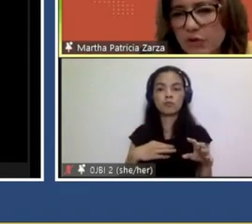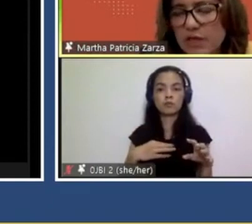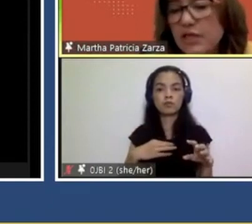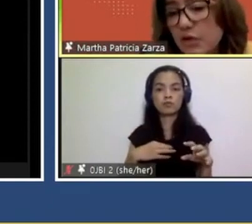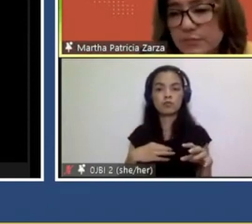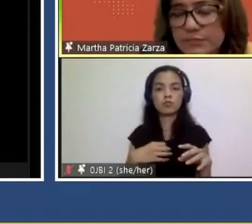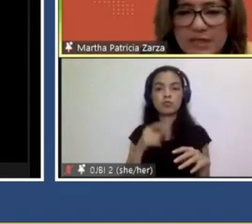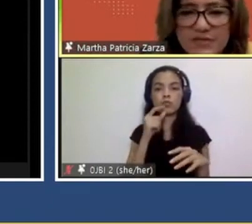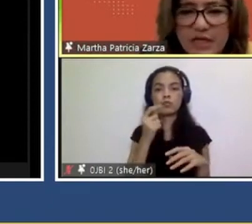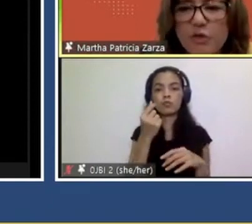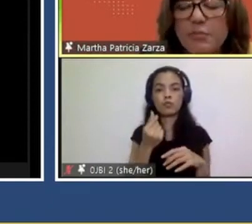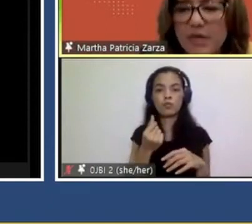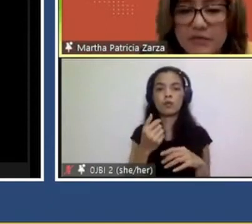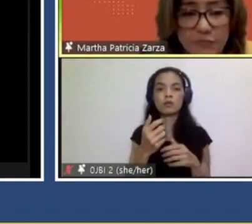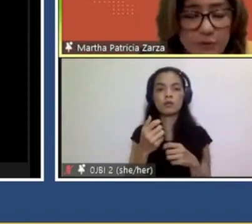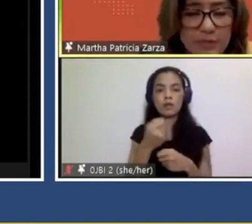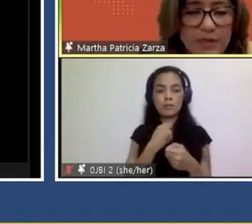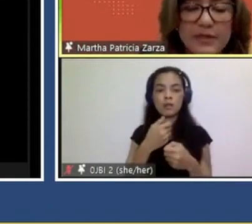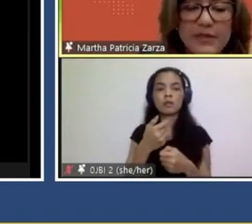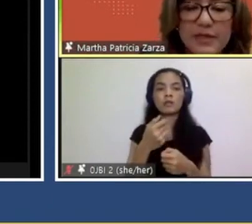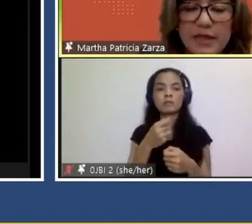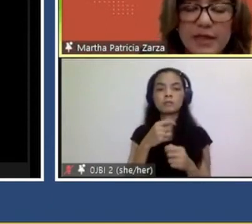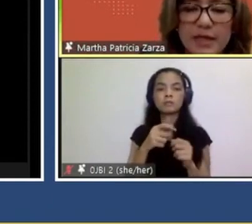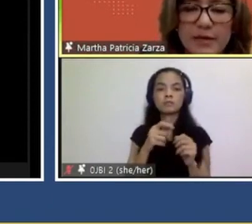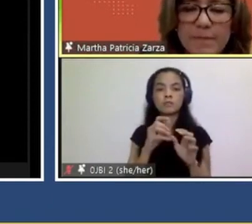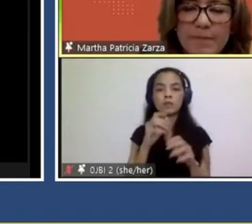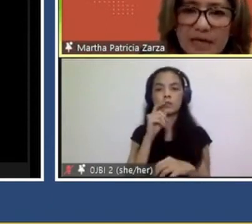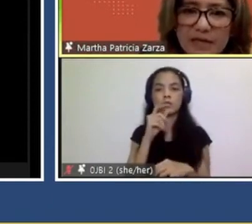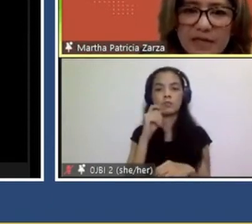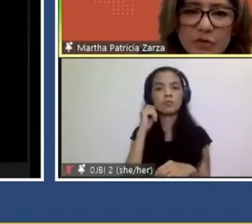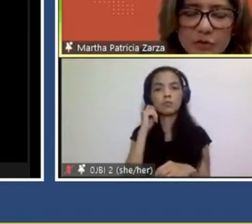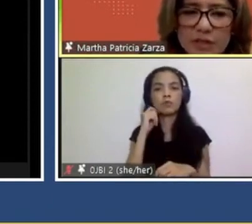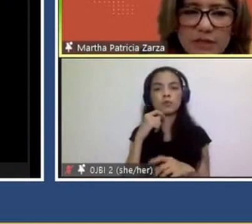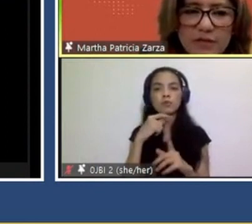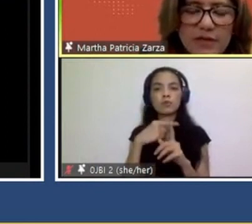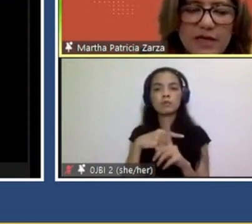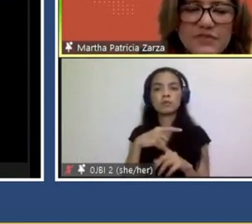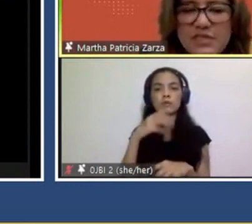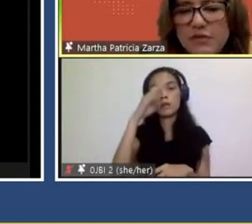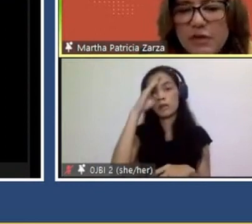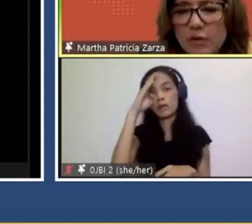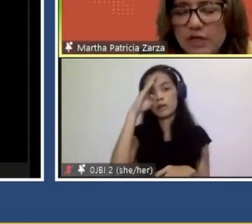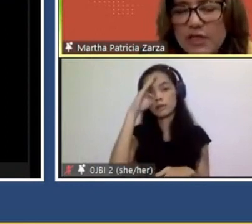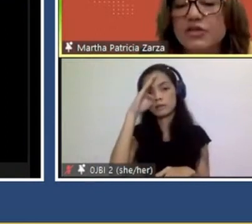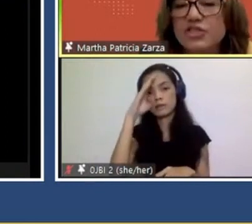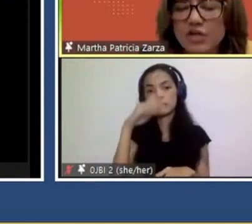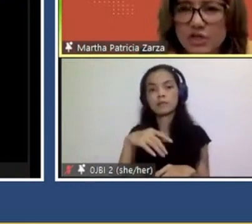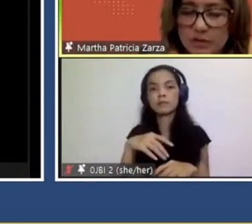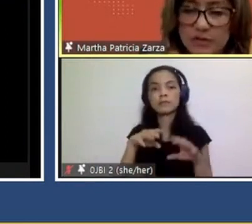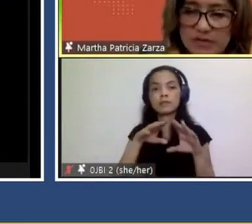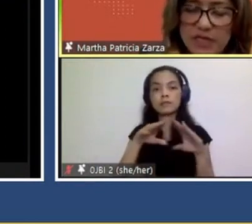getting money, an extra income, mainly for women. Men in the community have seasonal working